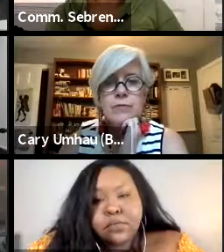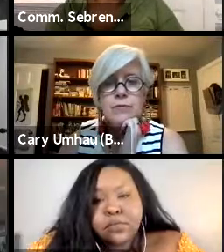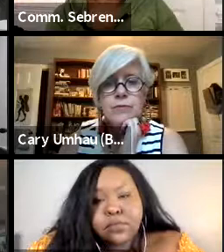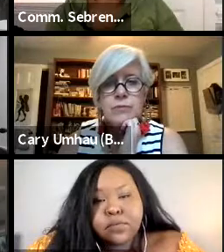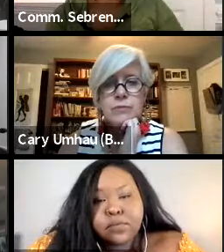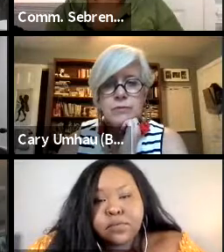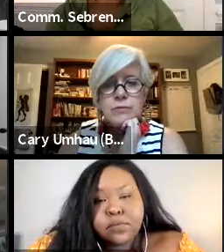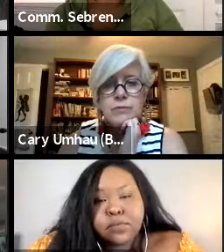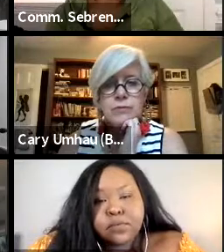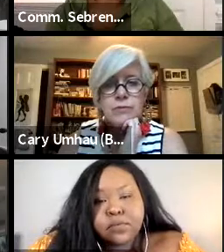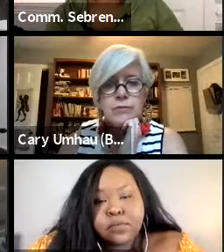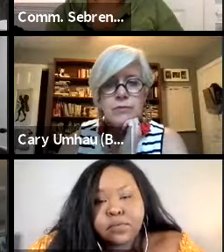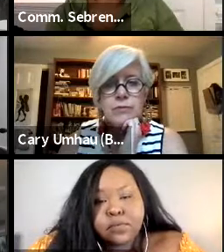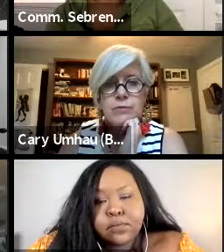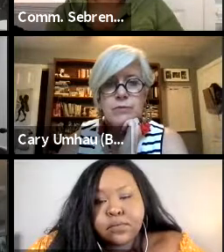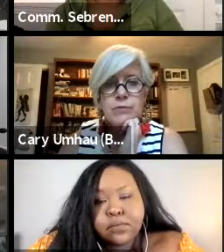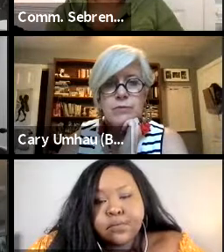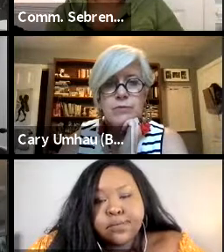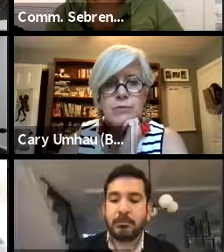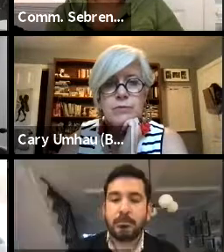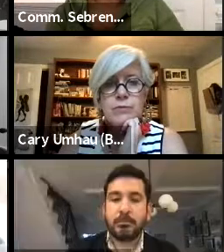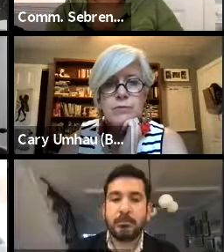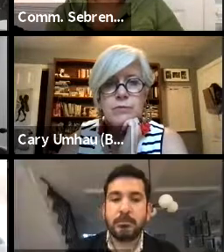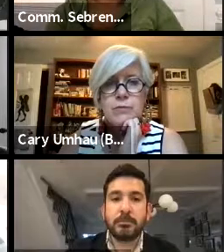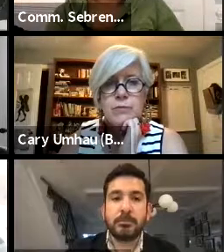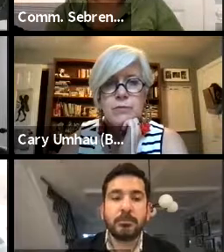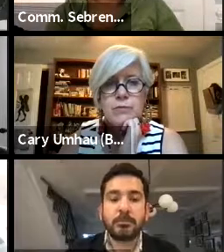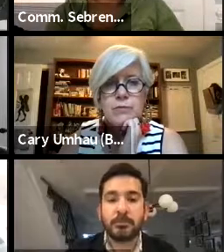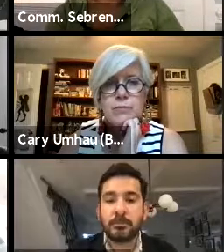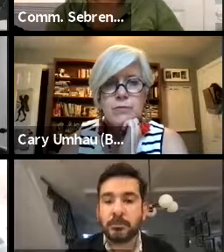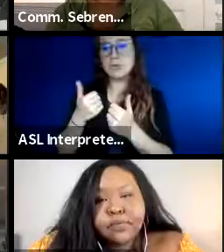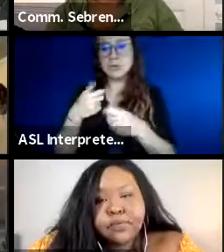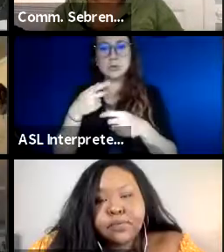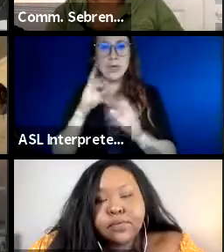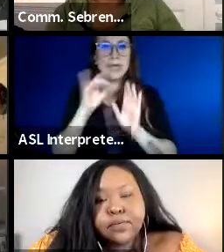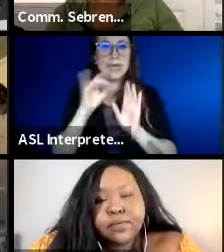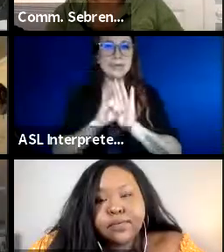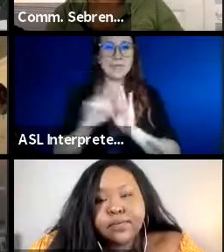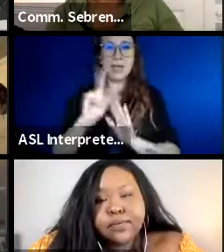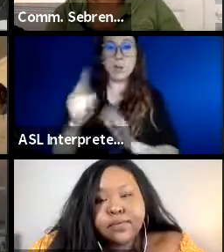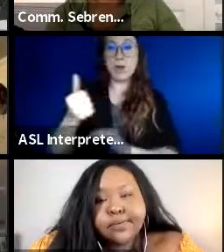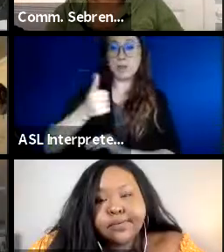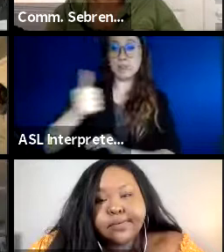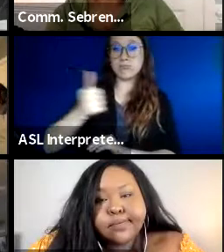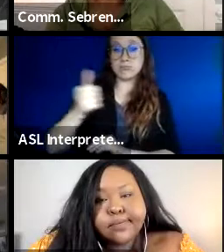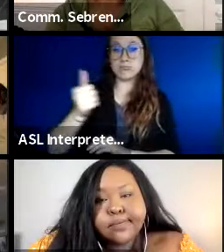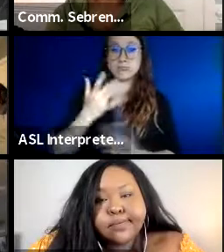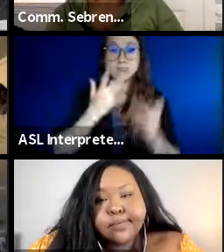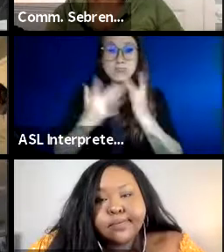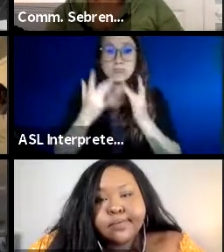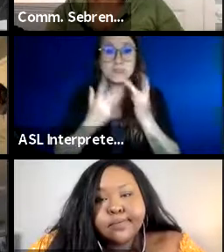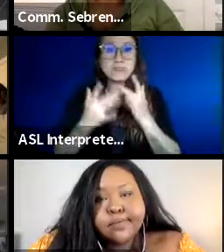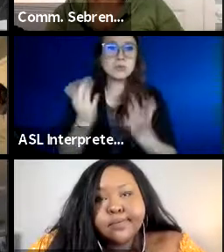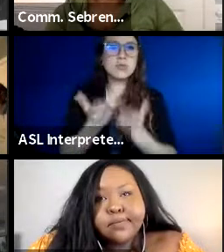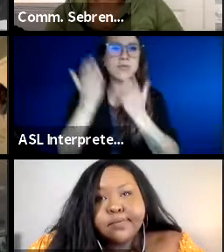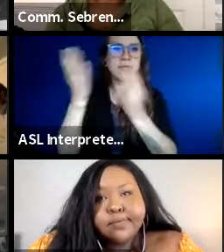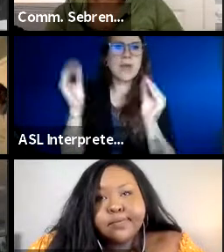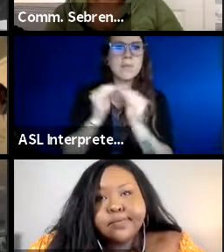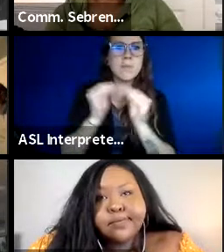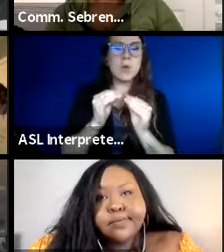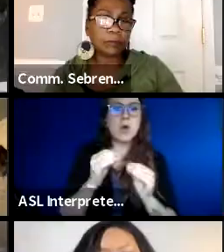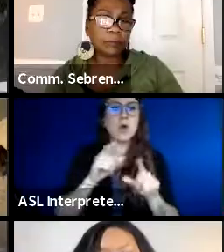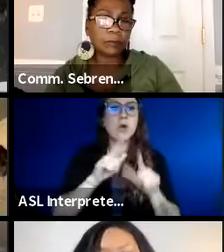trying to connect individuals and identify areas where there may have been transportation deserts to provide more reliable and